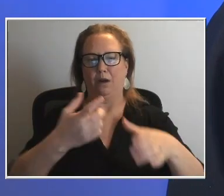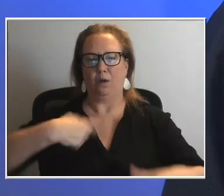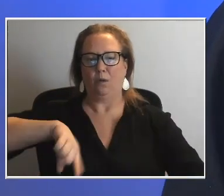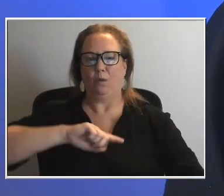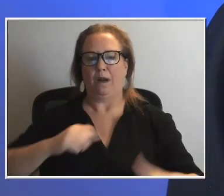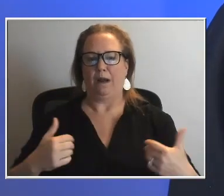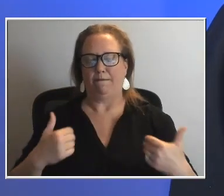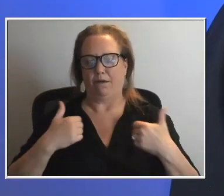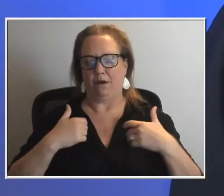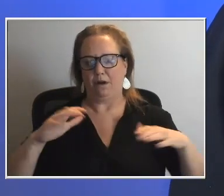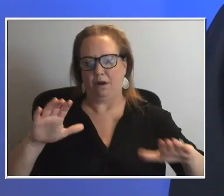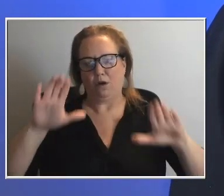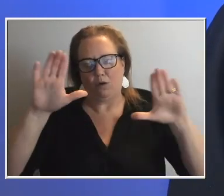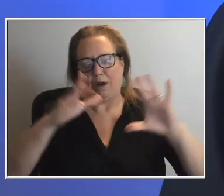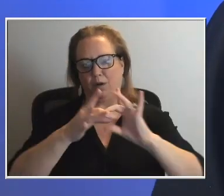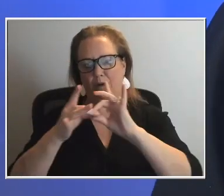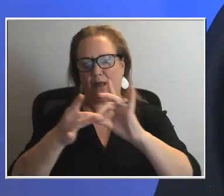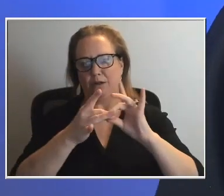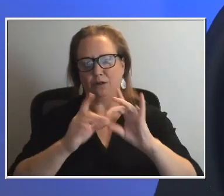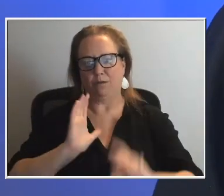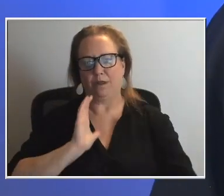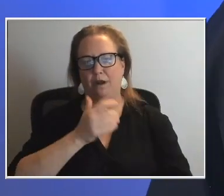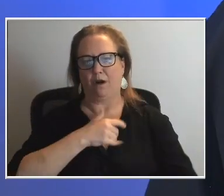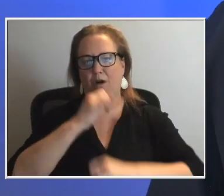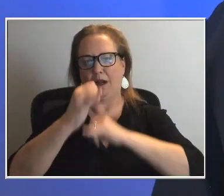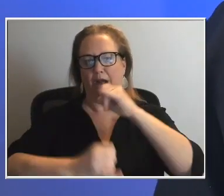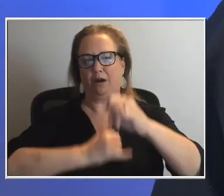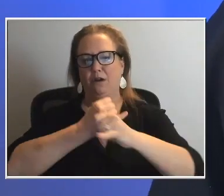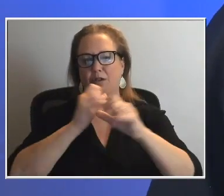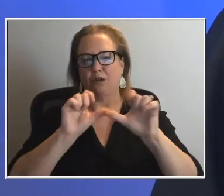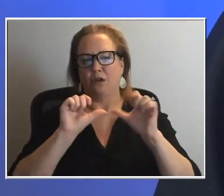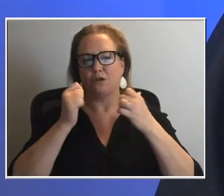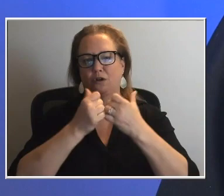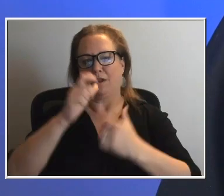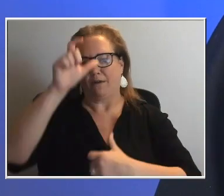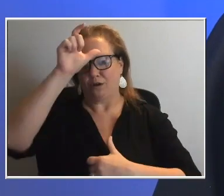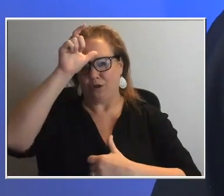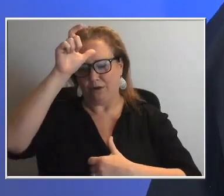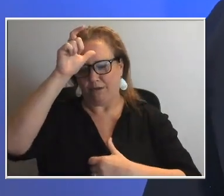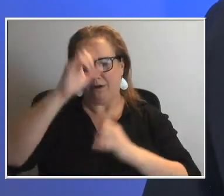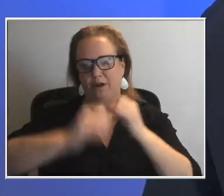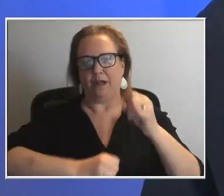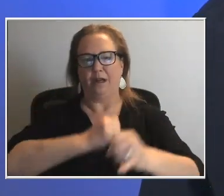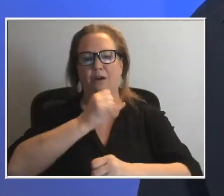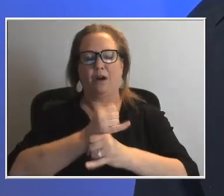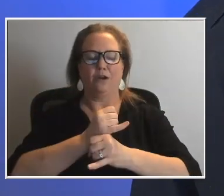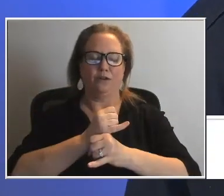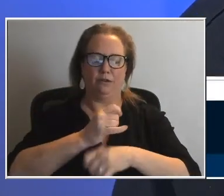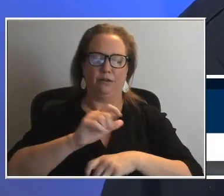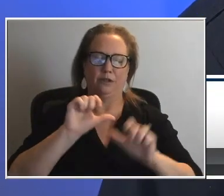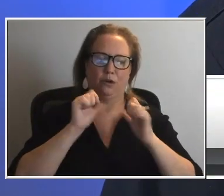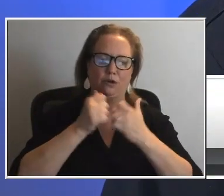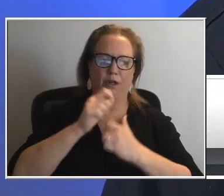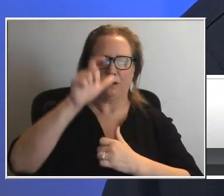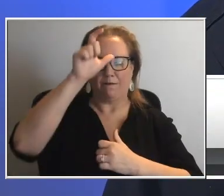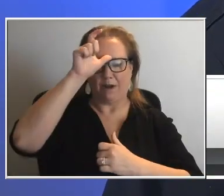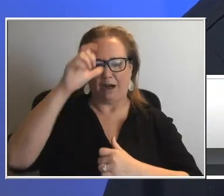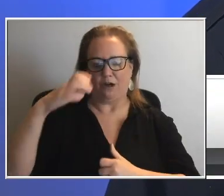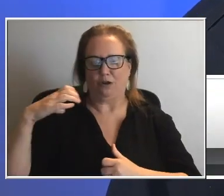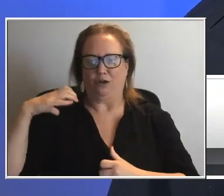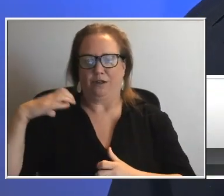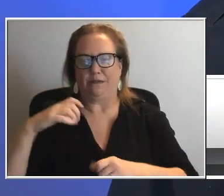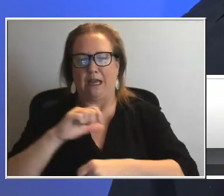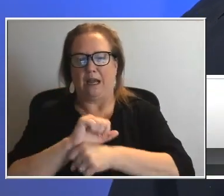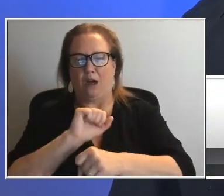great relationship with our International Association of Firefighters, the International Association of Fire Chiefs, and our work groups have